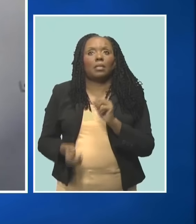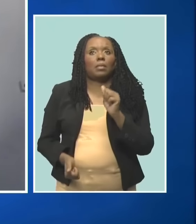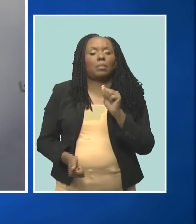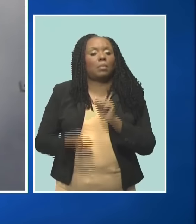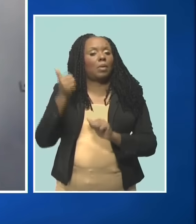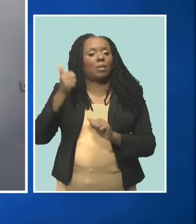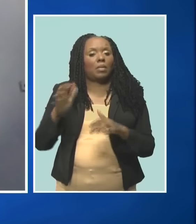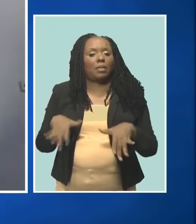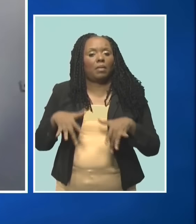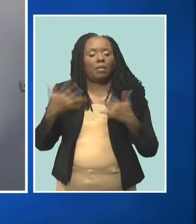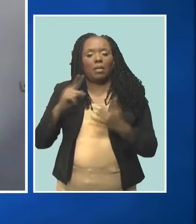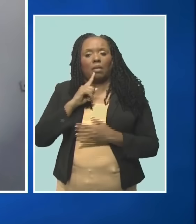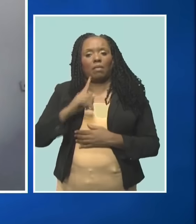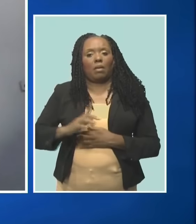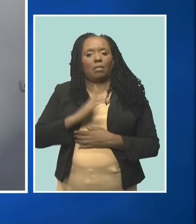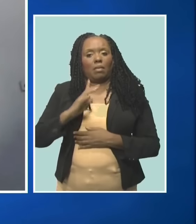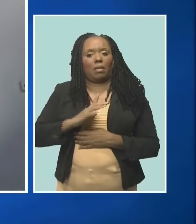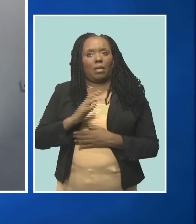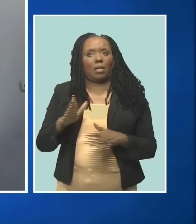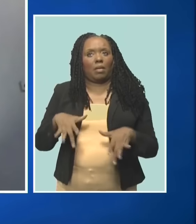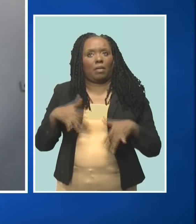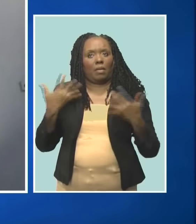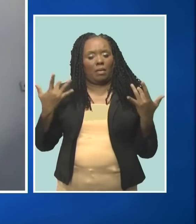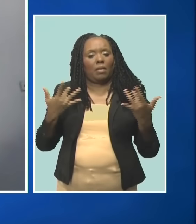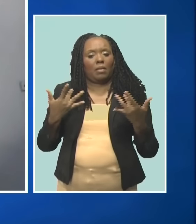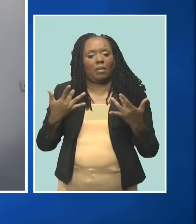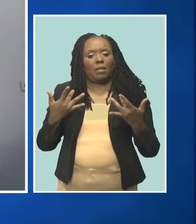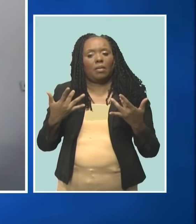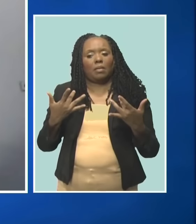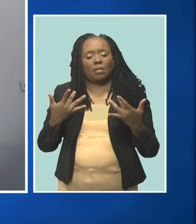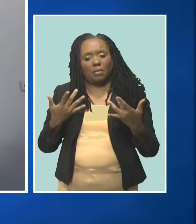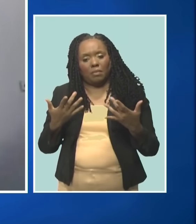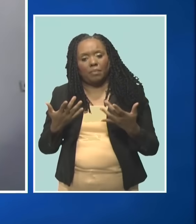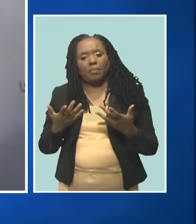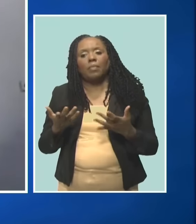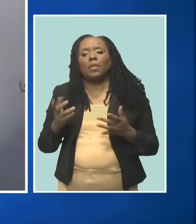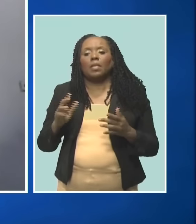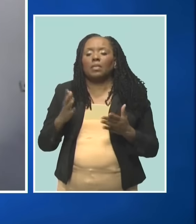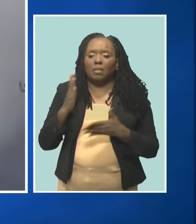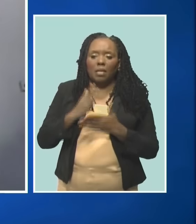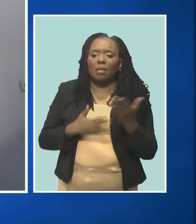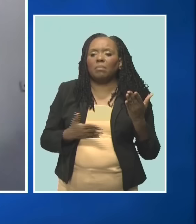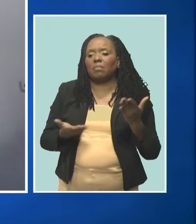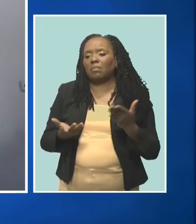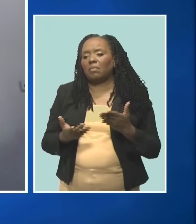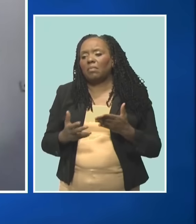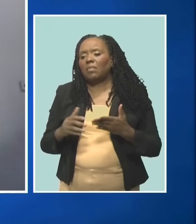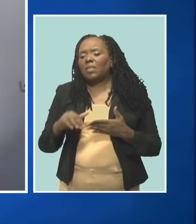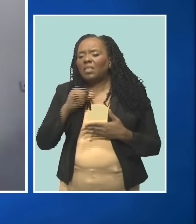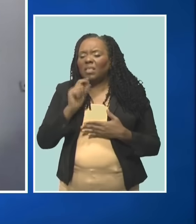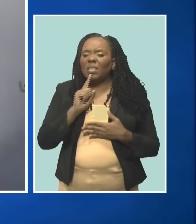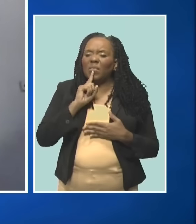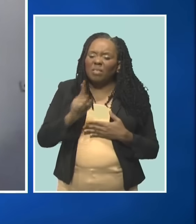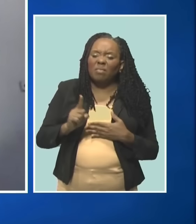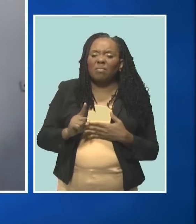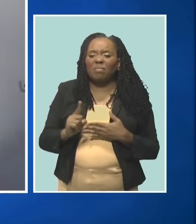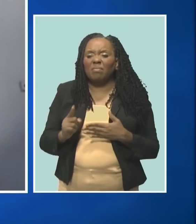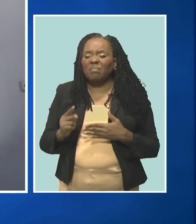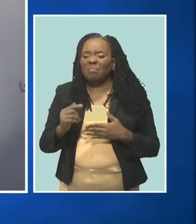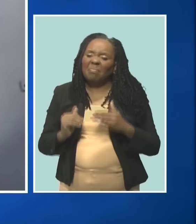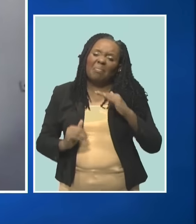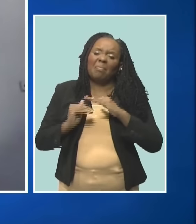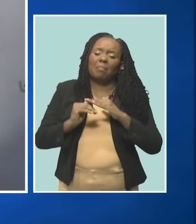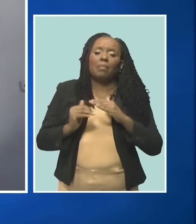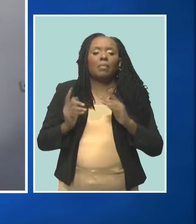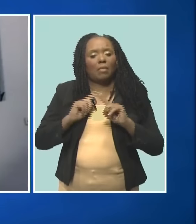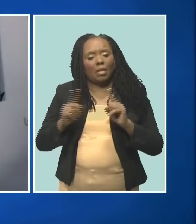premier events that we did not necessarily meet the mark on, and those are the things that we need to be able to fix. Let's talk a little bit